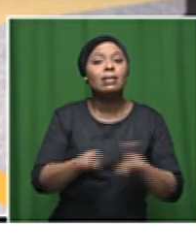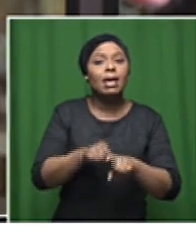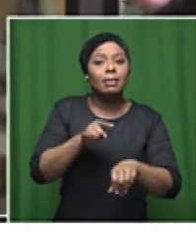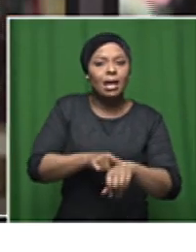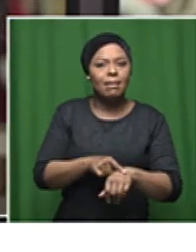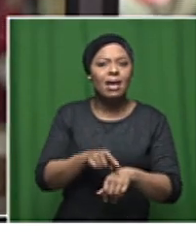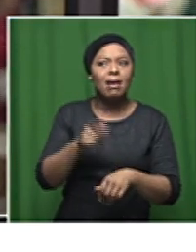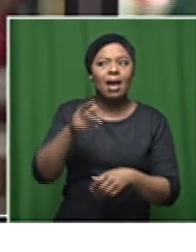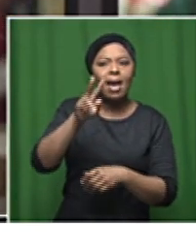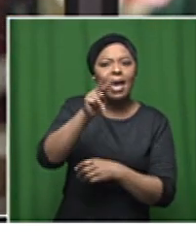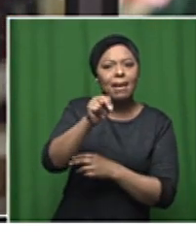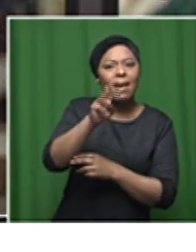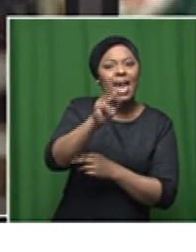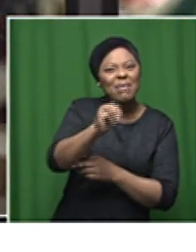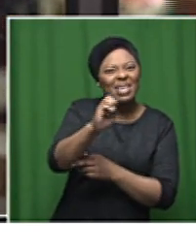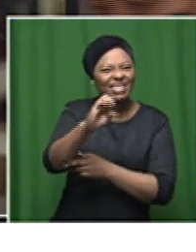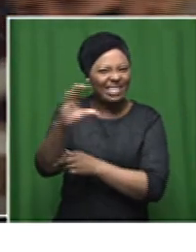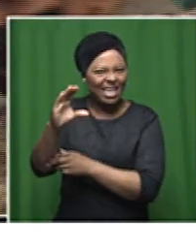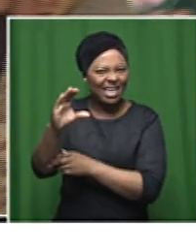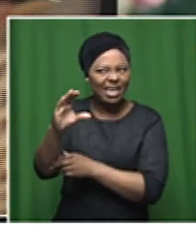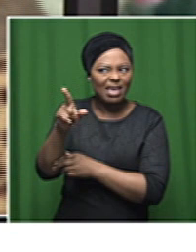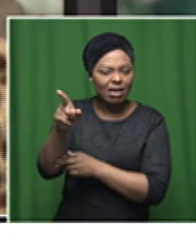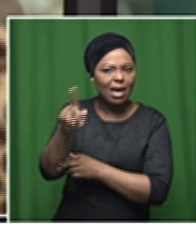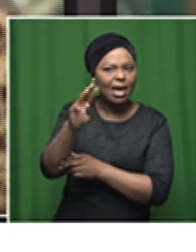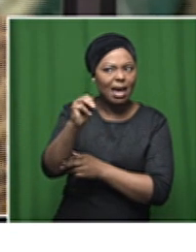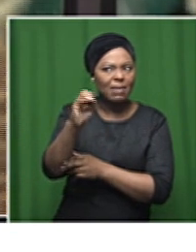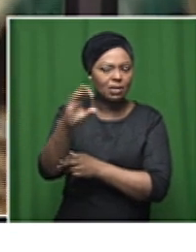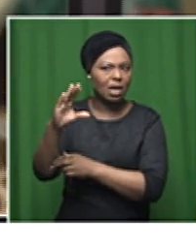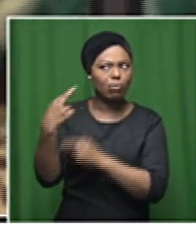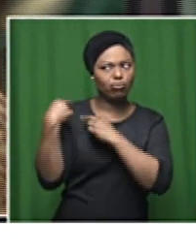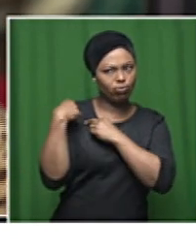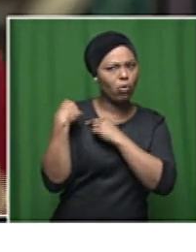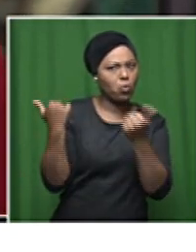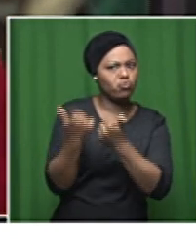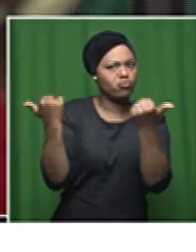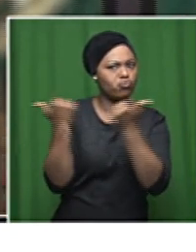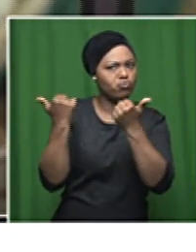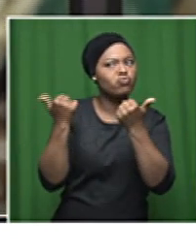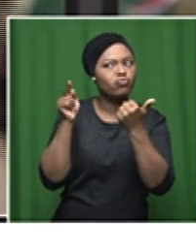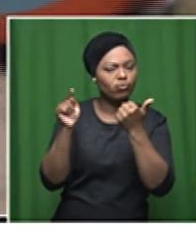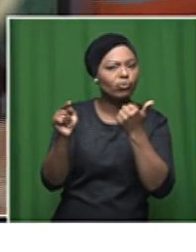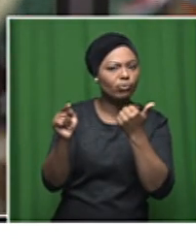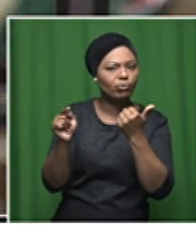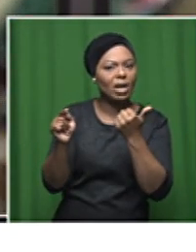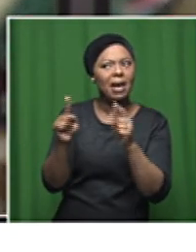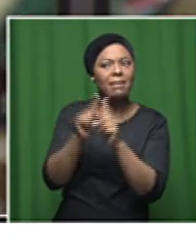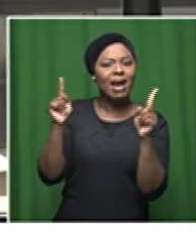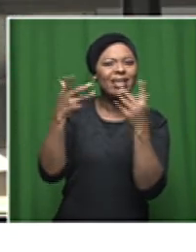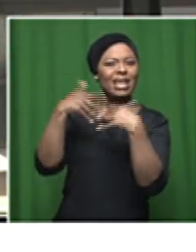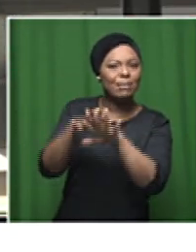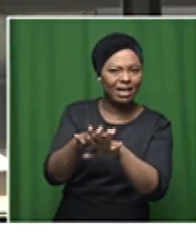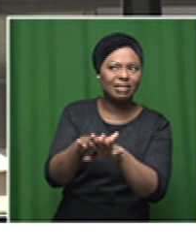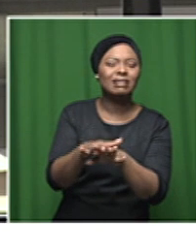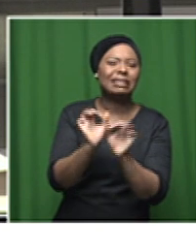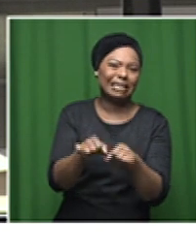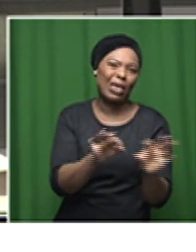other MEC responding like him, because he's very responsive. It's just that the implementation sometimes